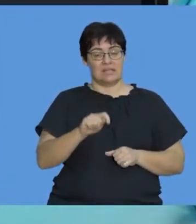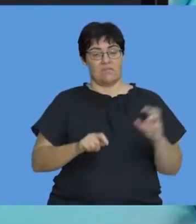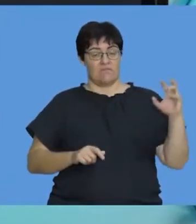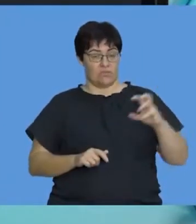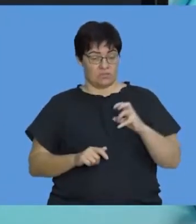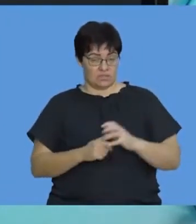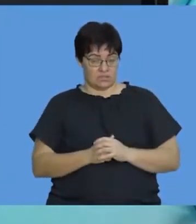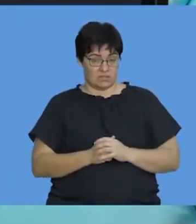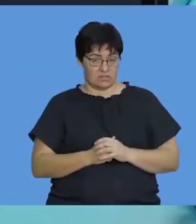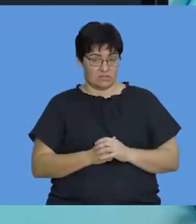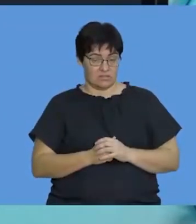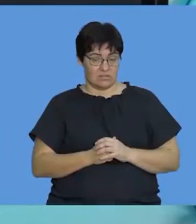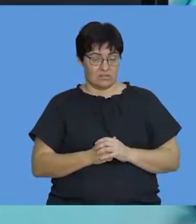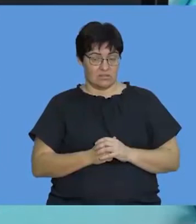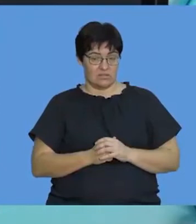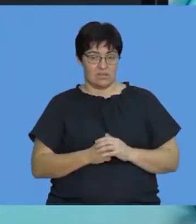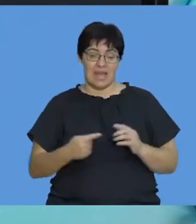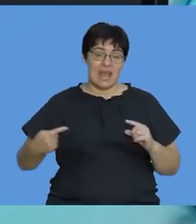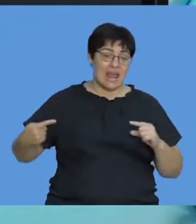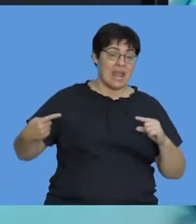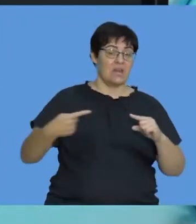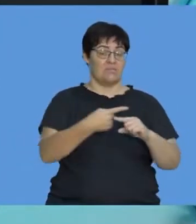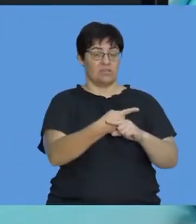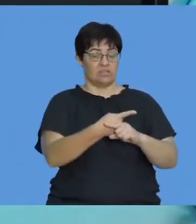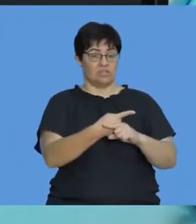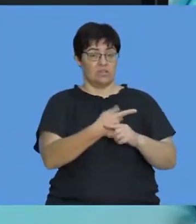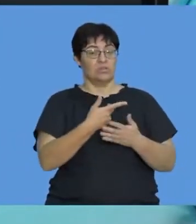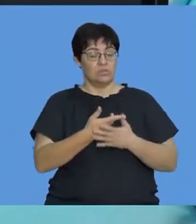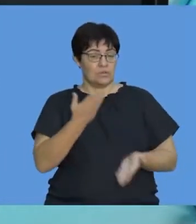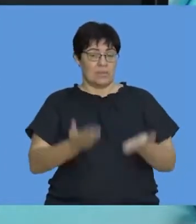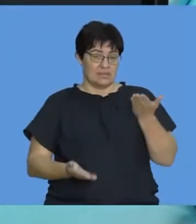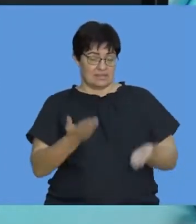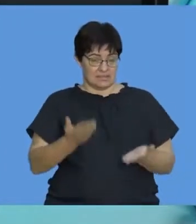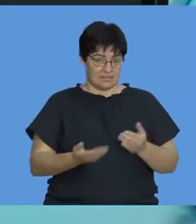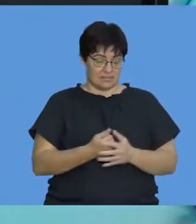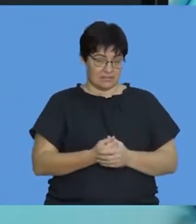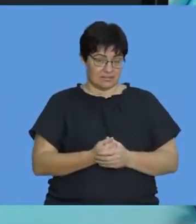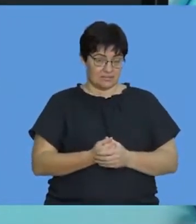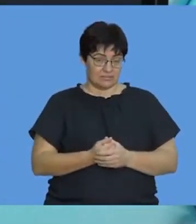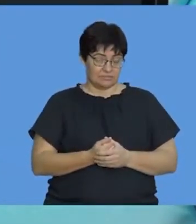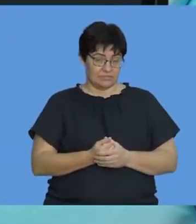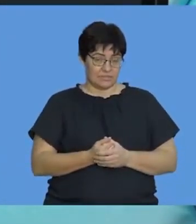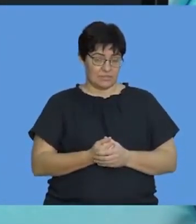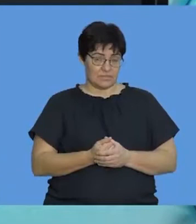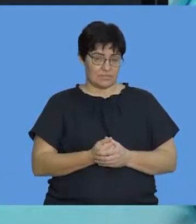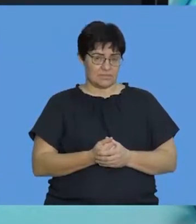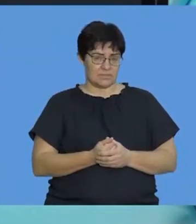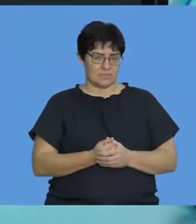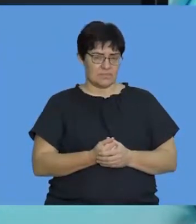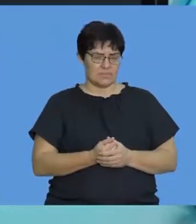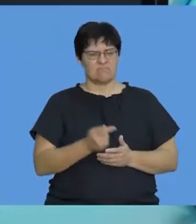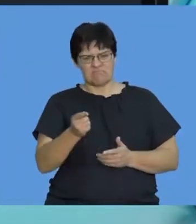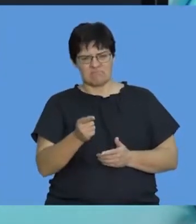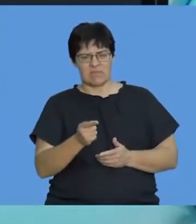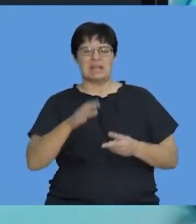and inversely proportional to the mass. So when we looked at this Newton's